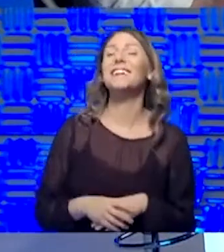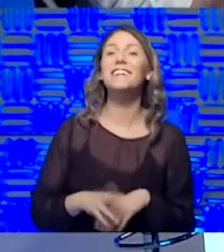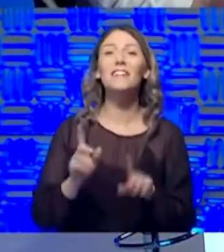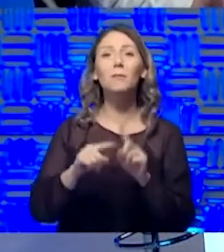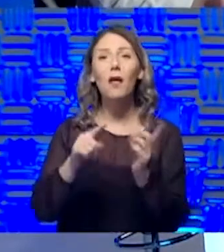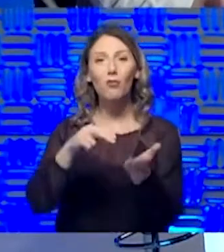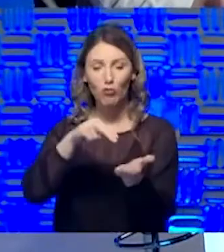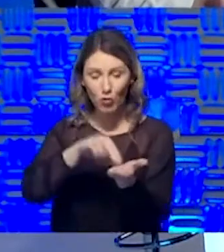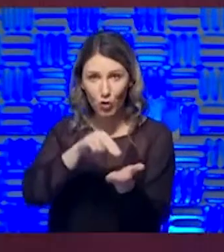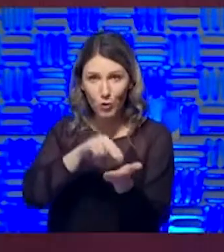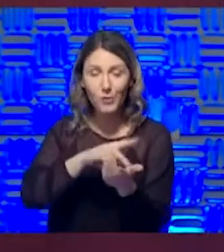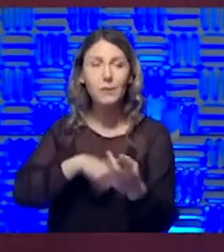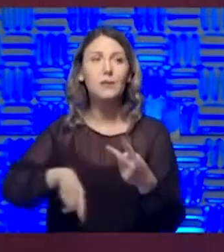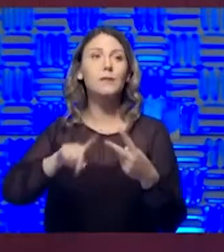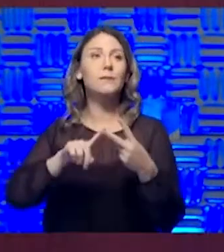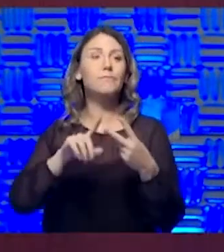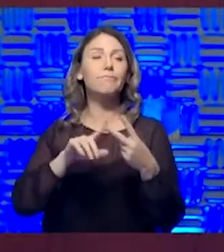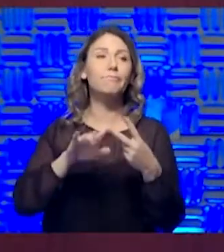the nurses,